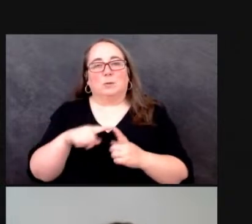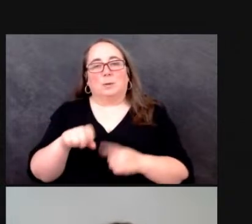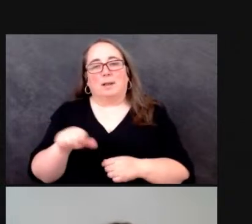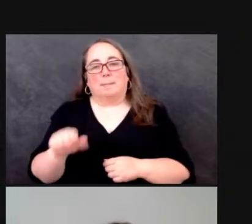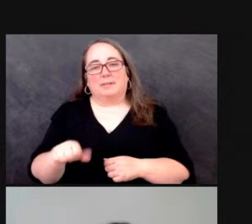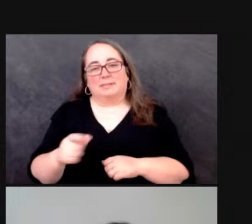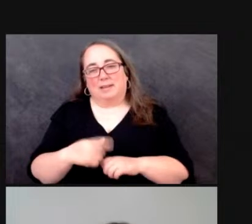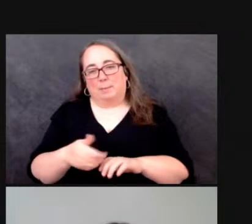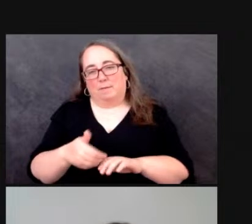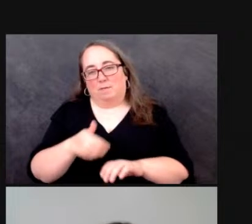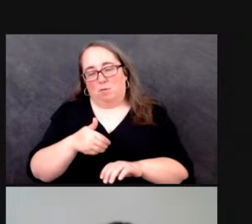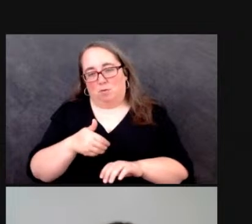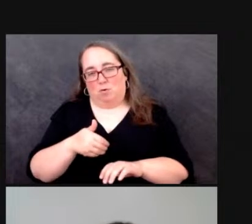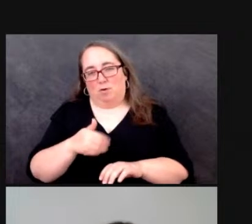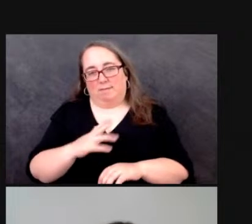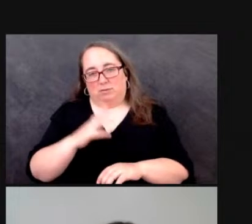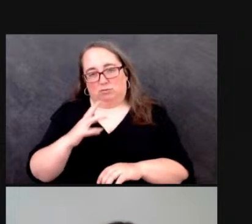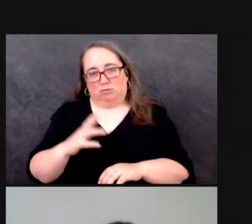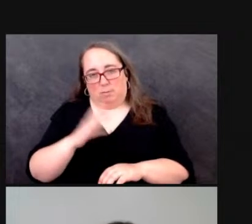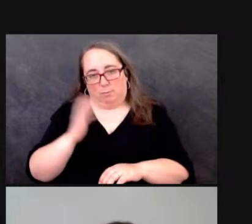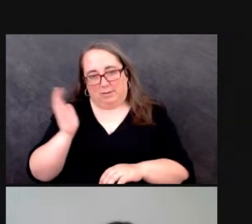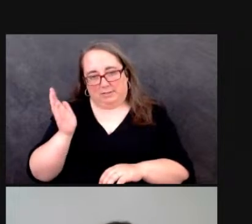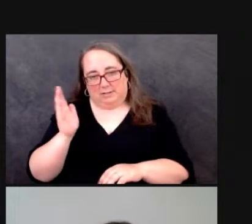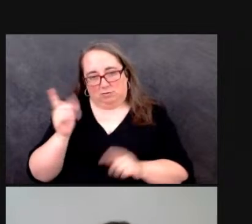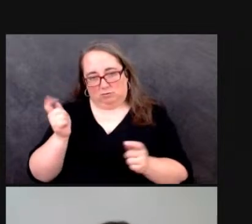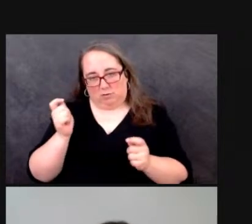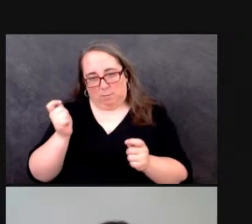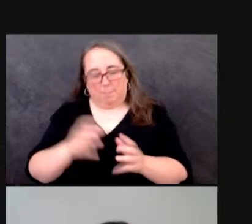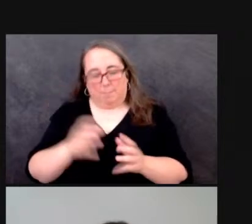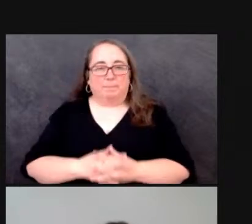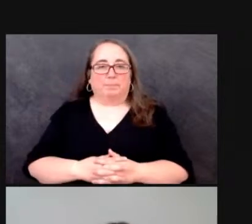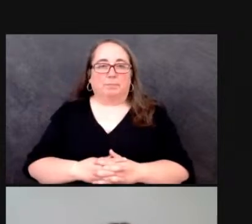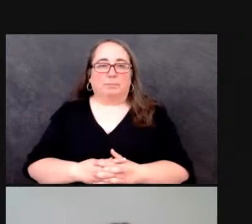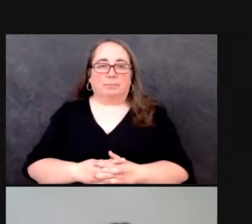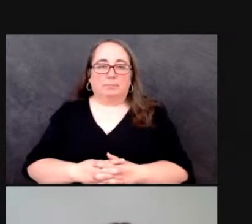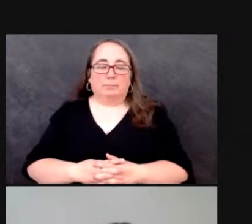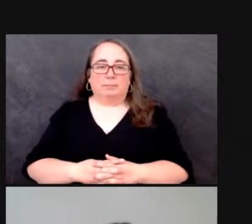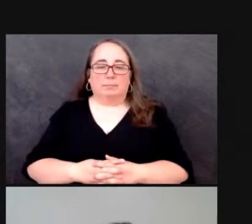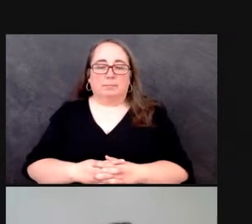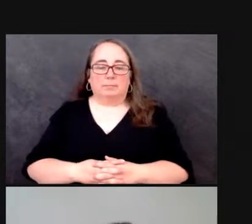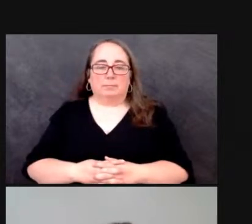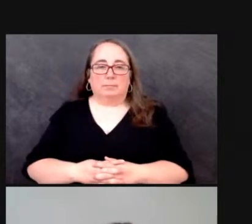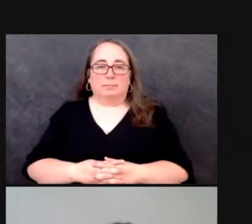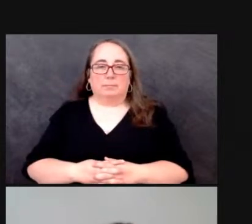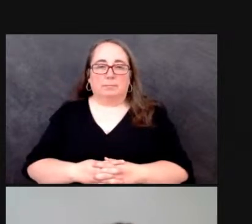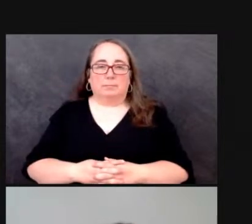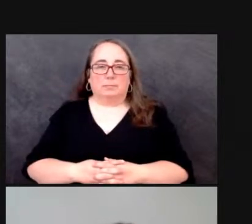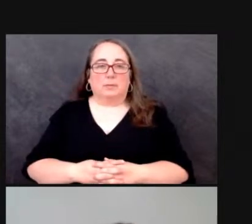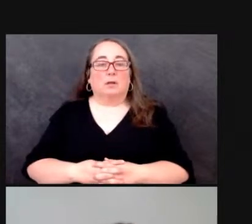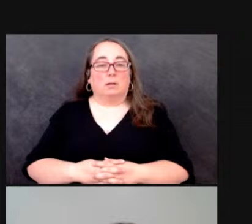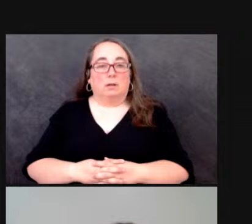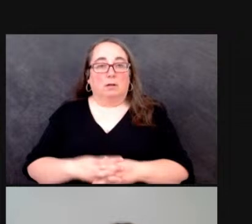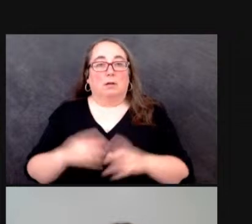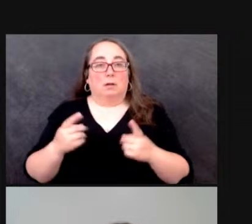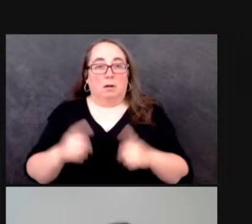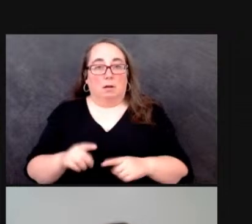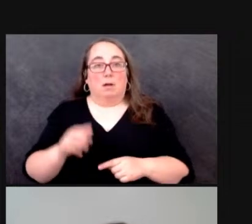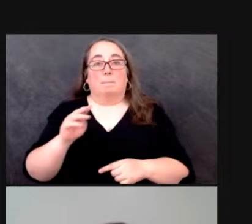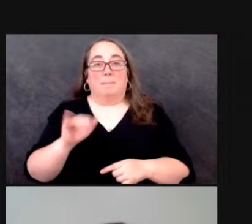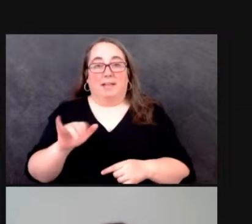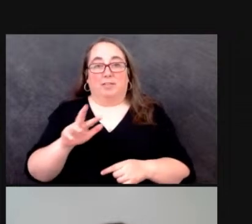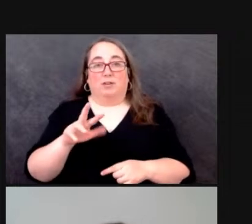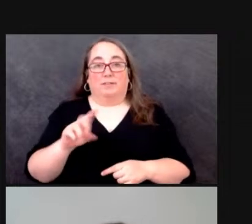day before the official presentation ceremony. The affair in Annapolis on May